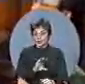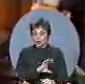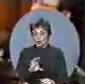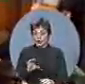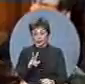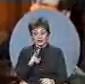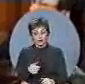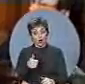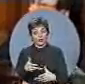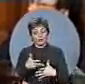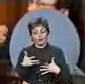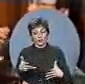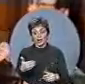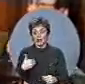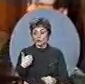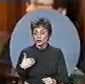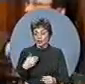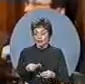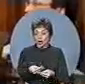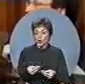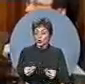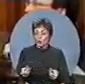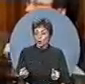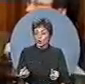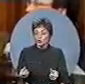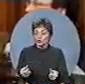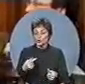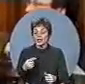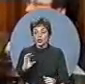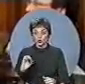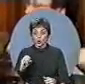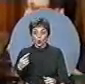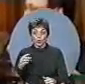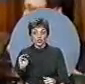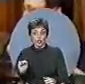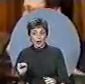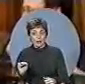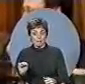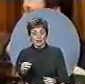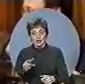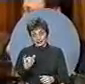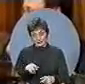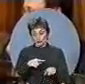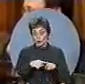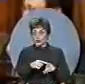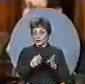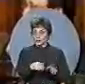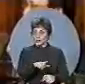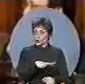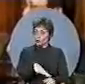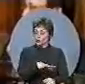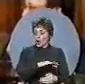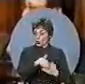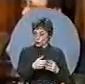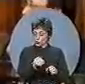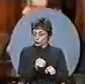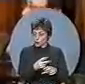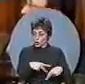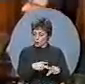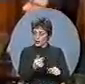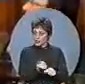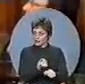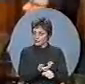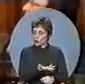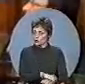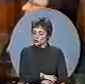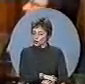and those aren't used by multinationals. Those are used by our farmers from coast to coast. Mr. Speaker, what we want to make sure is that the regulatory regime that comes forward